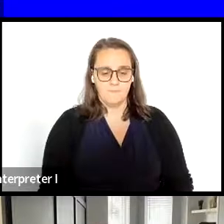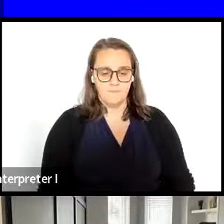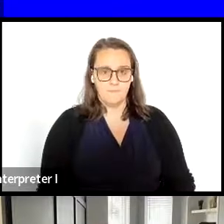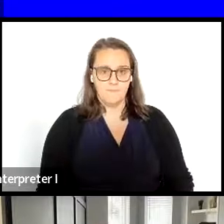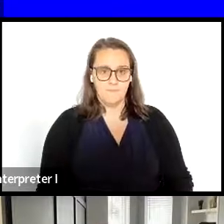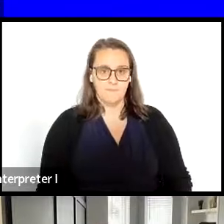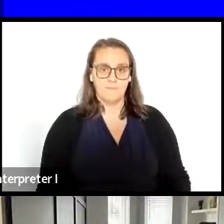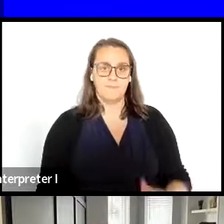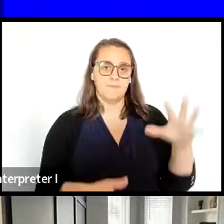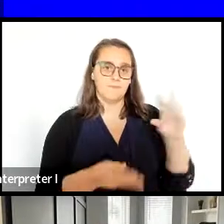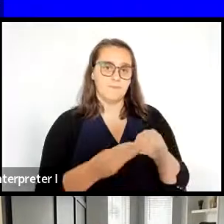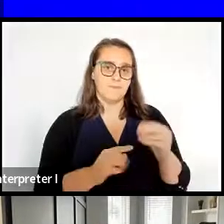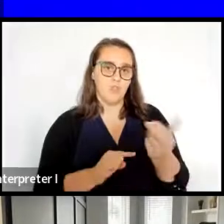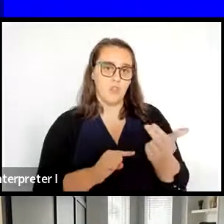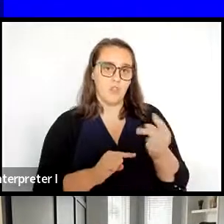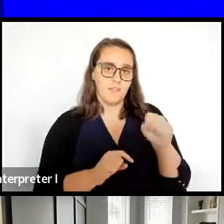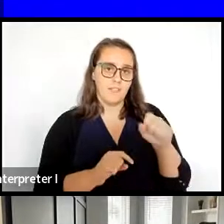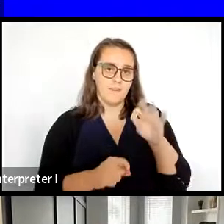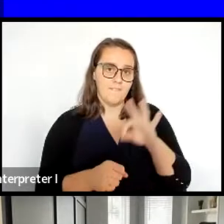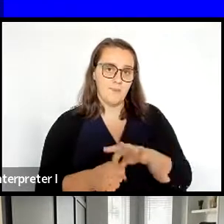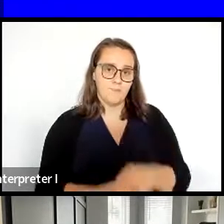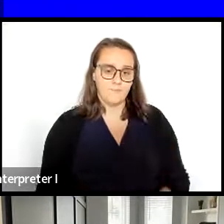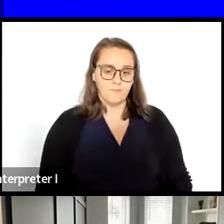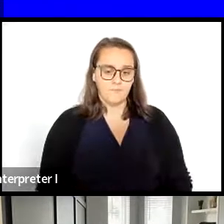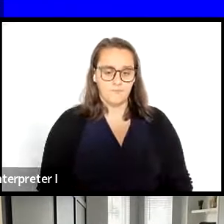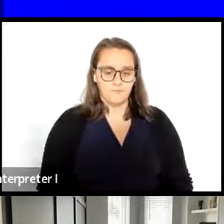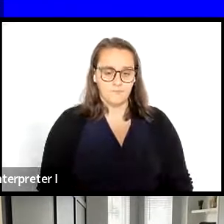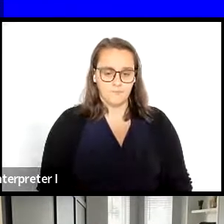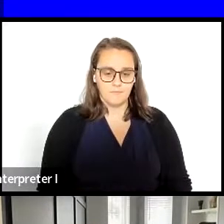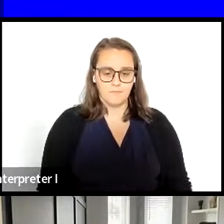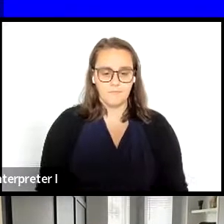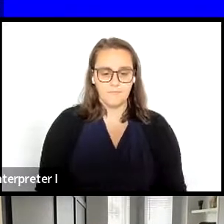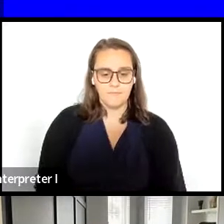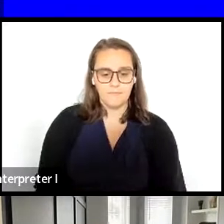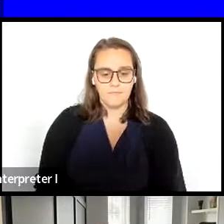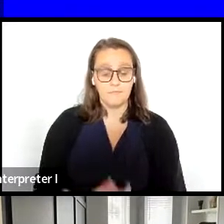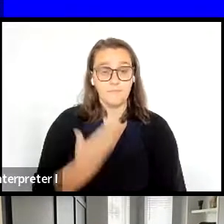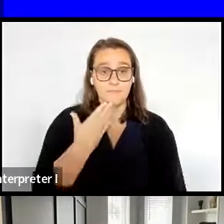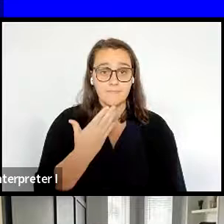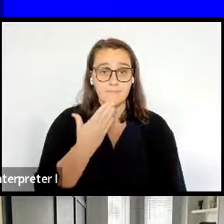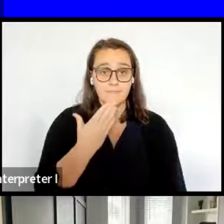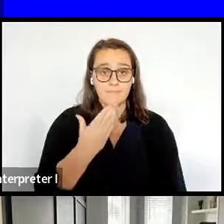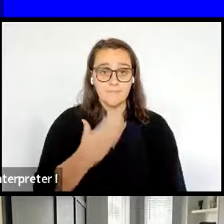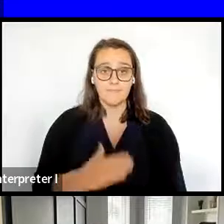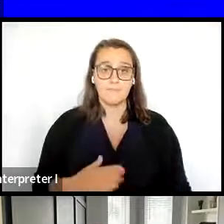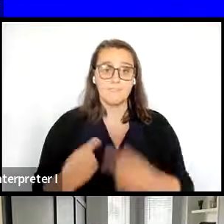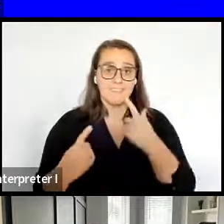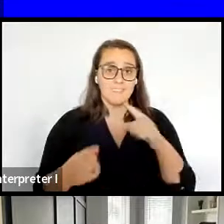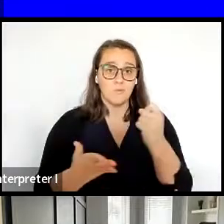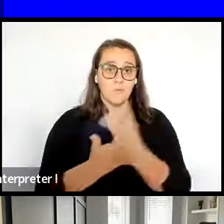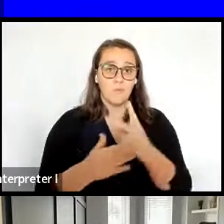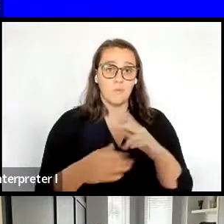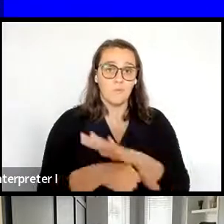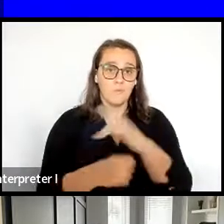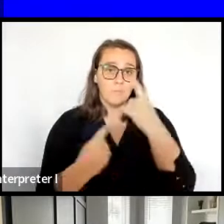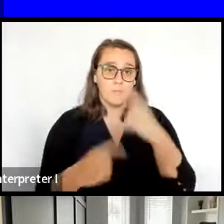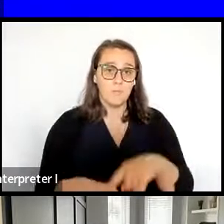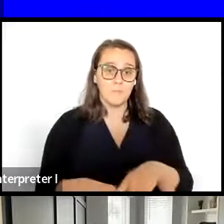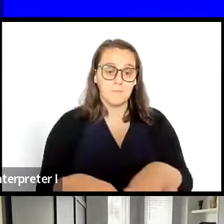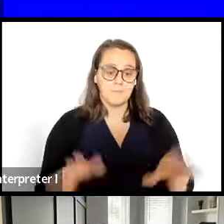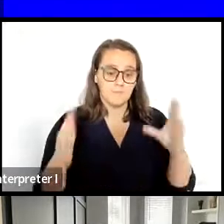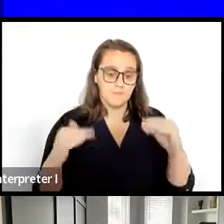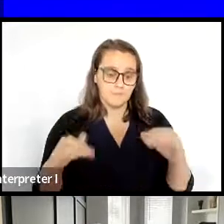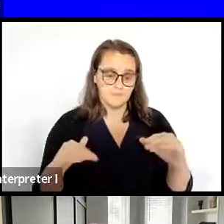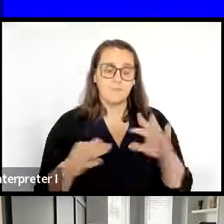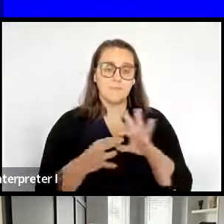Mr. Chairman, there are 13 yeses. Thank you, Madam Secretary. The declaration is approved unanimously.